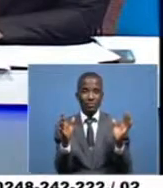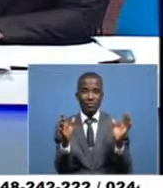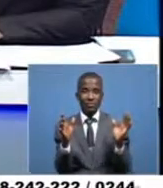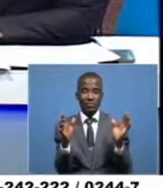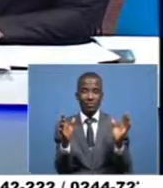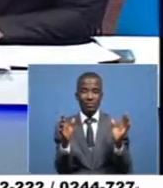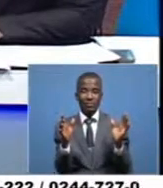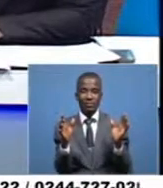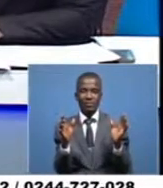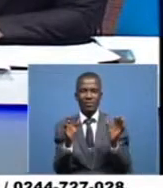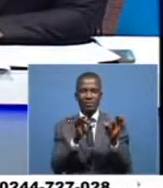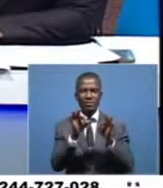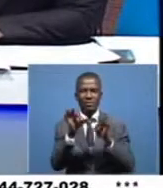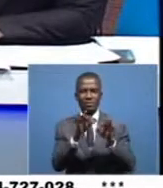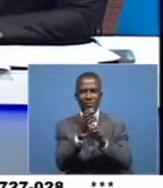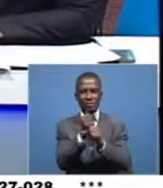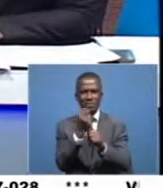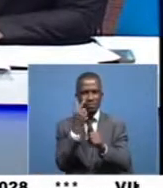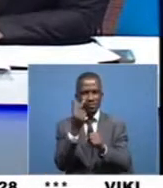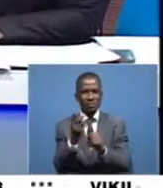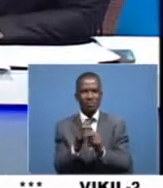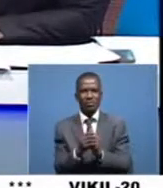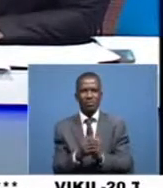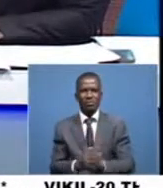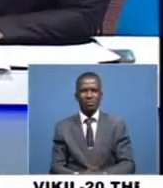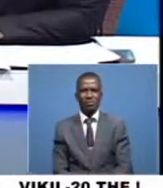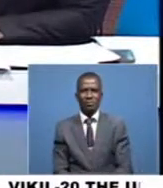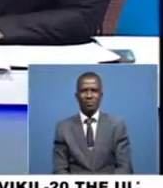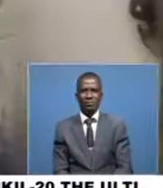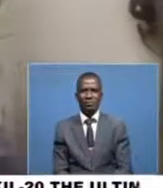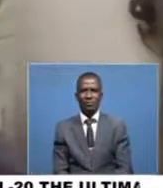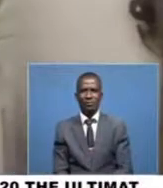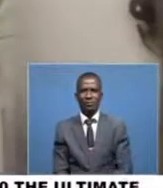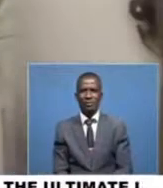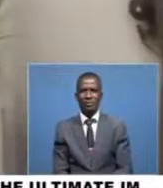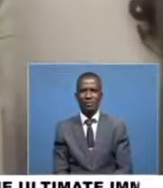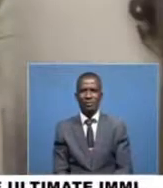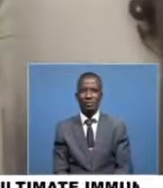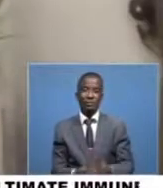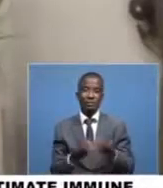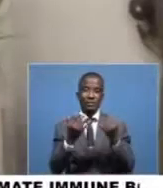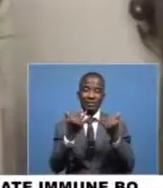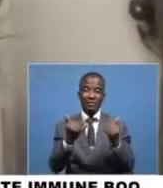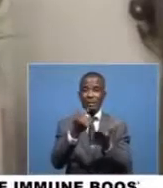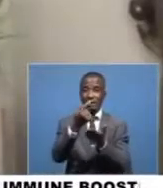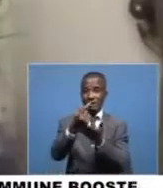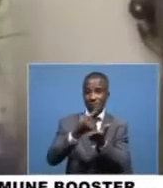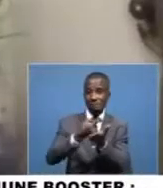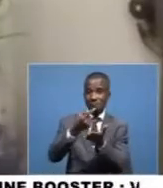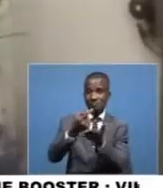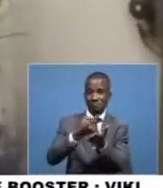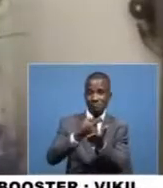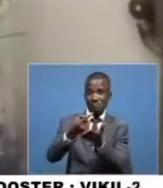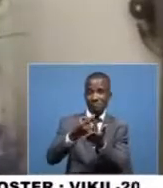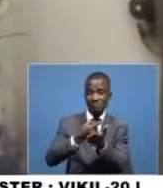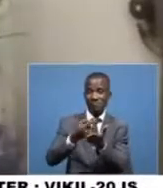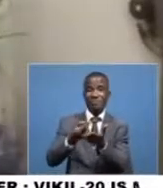gave out, but help us to understand exactly what happened. So what happened flows from the discussion we had the